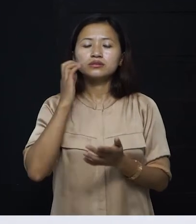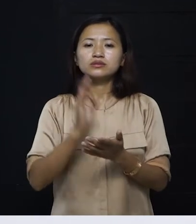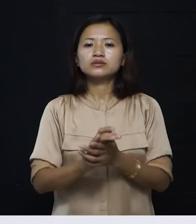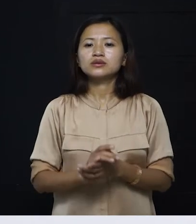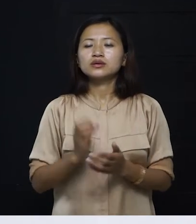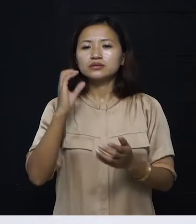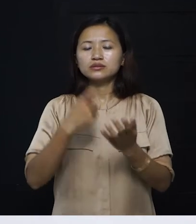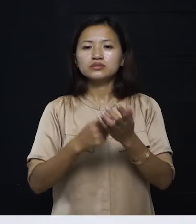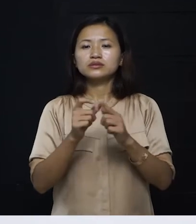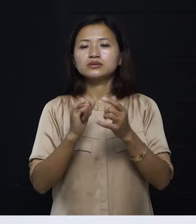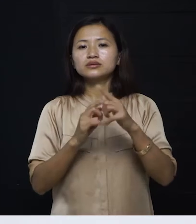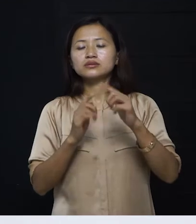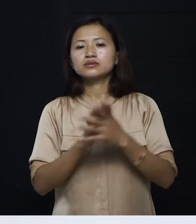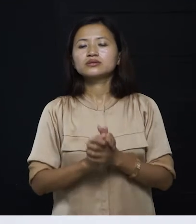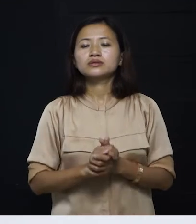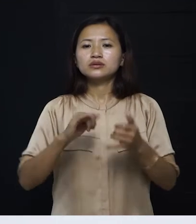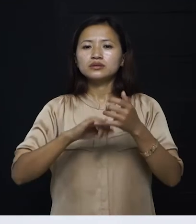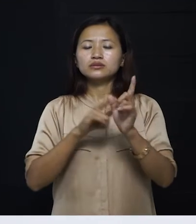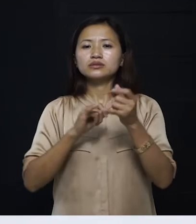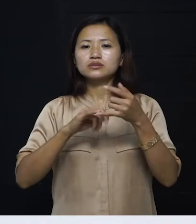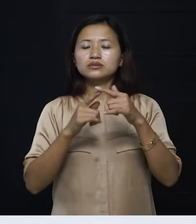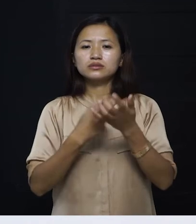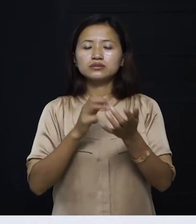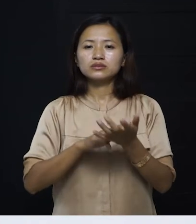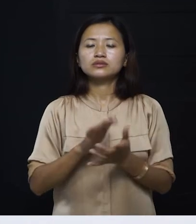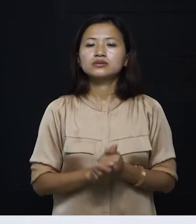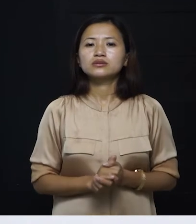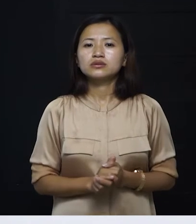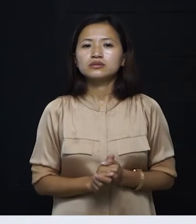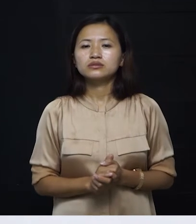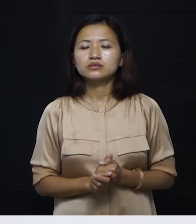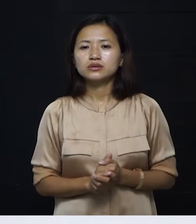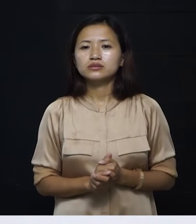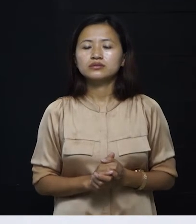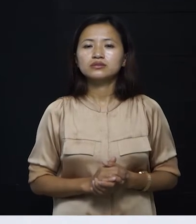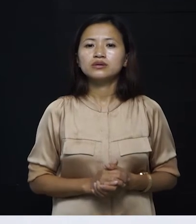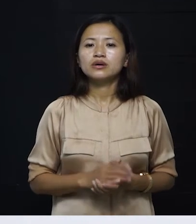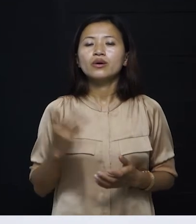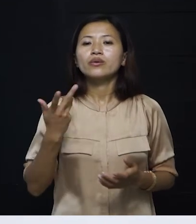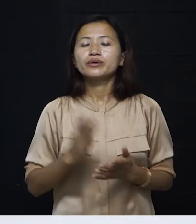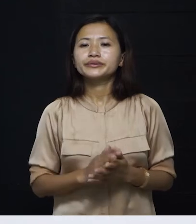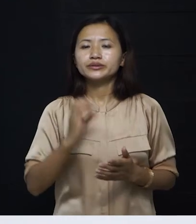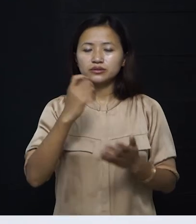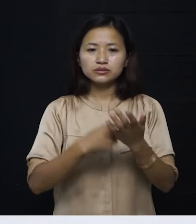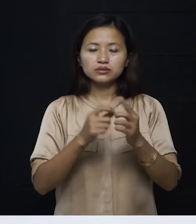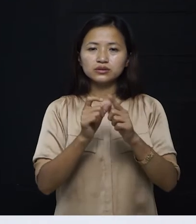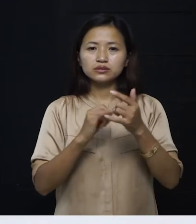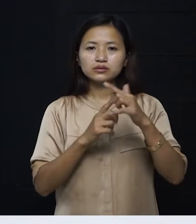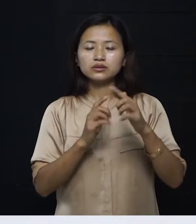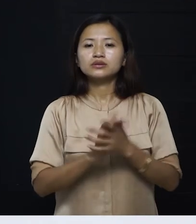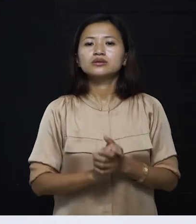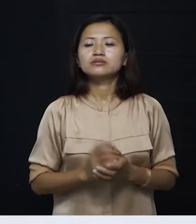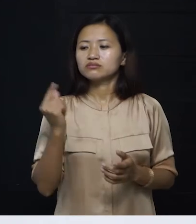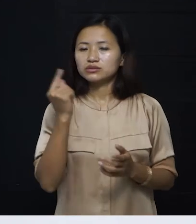a bank, where they are helping the farmers, okay. Then whether credit would be useful